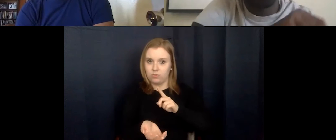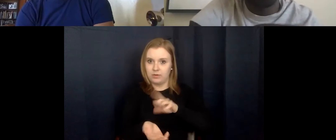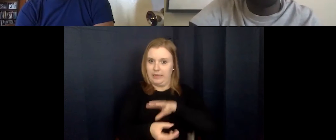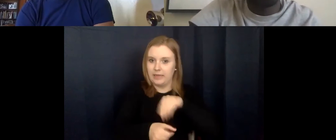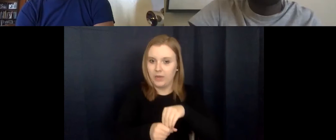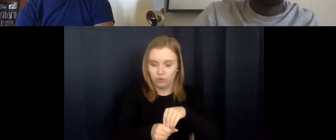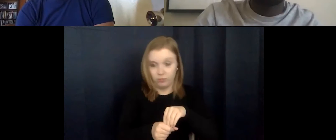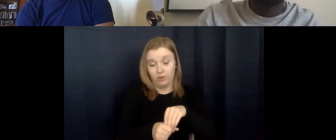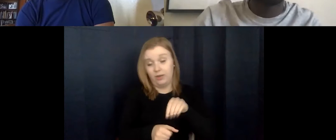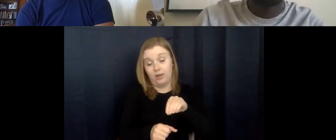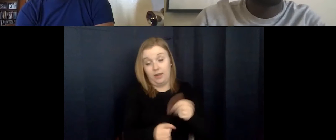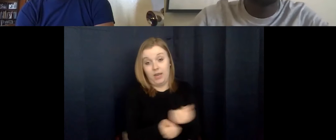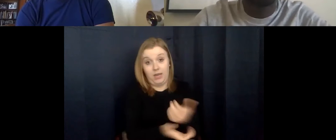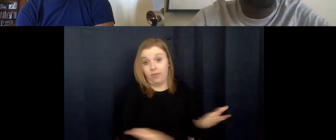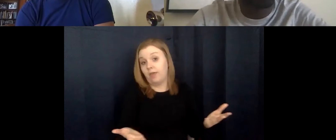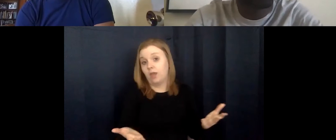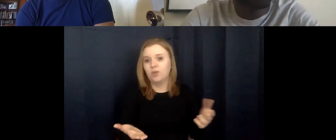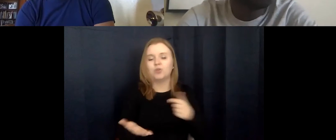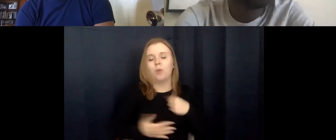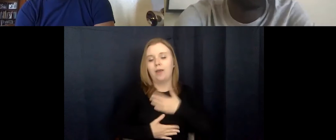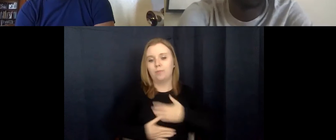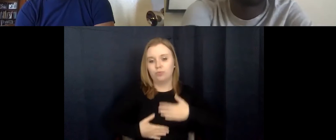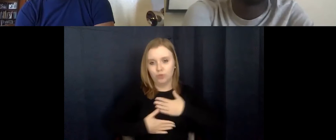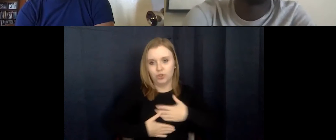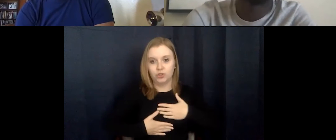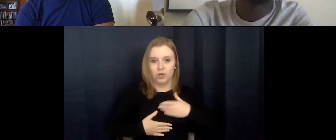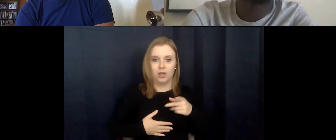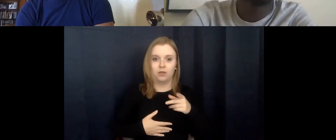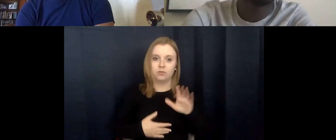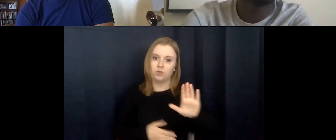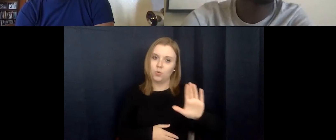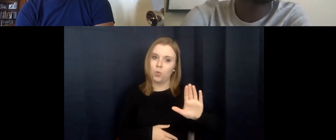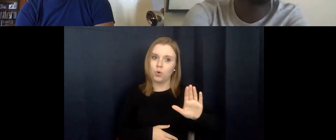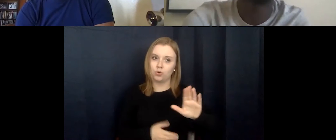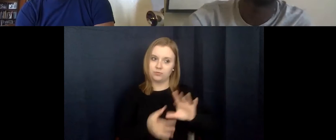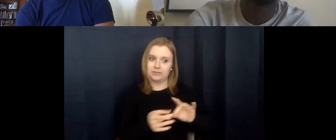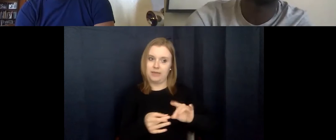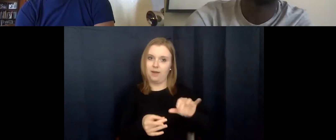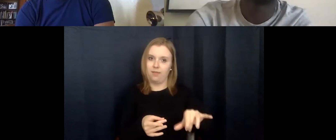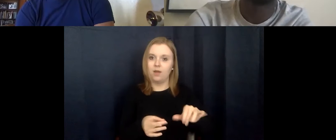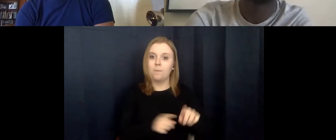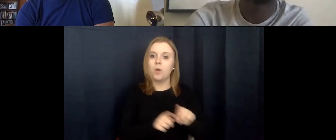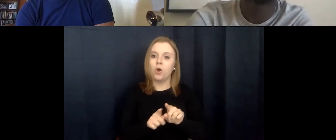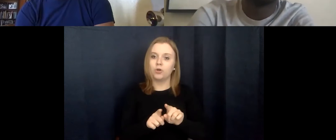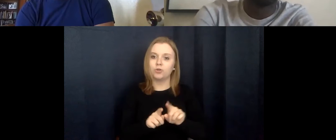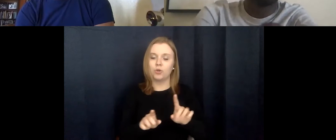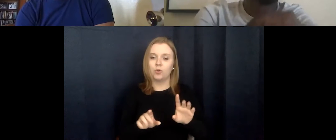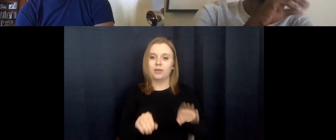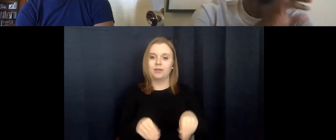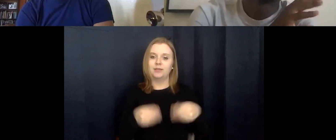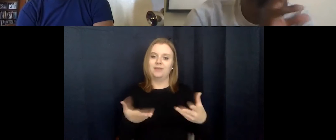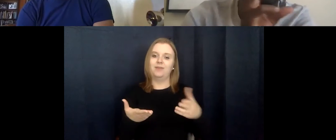anything, you know? So I really appreciate your stating that, and also giving it a gerund,